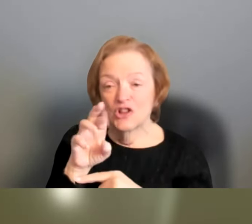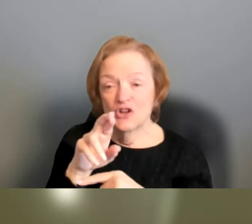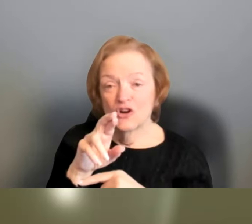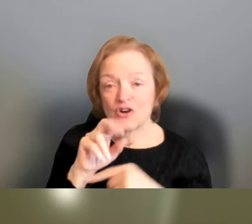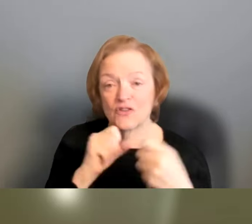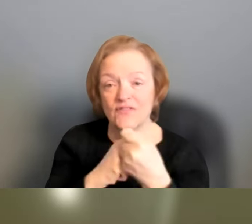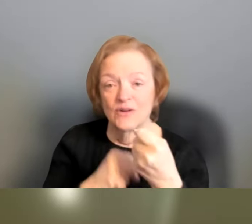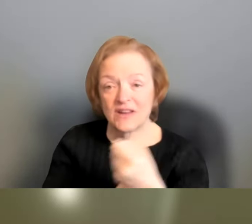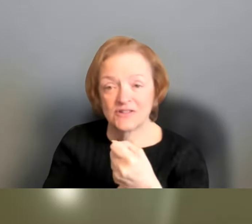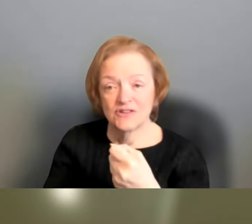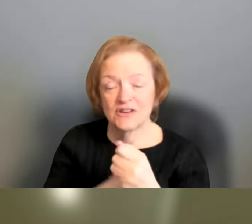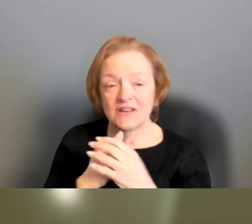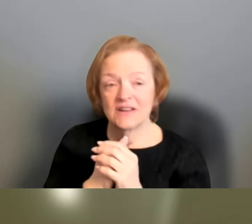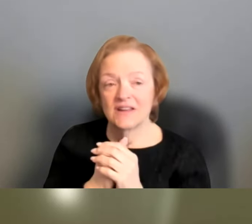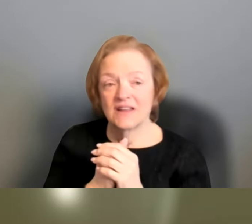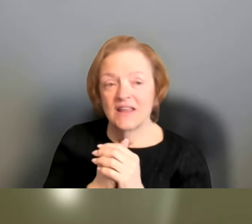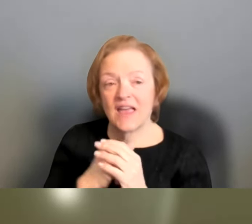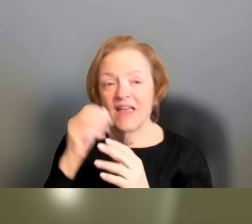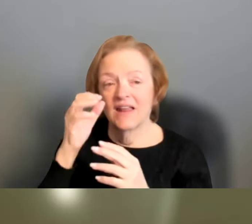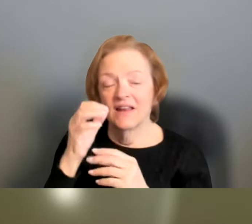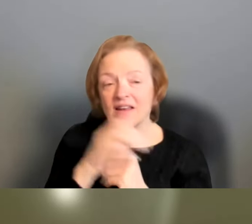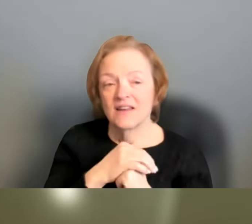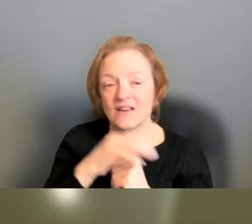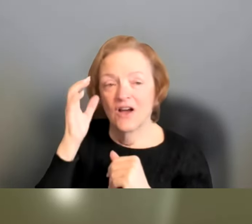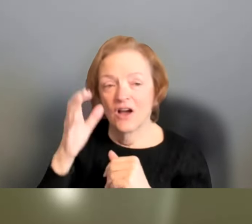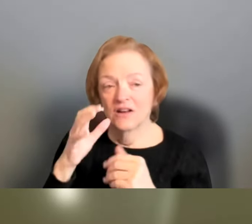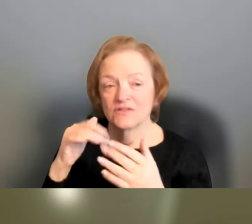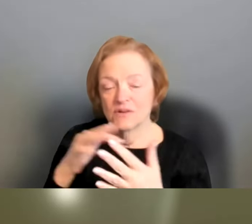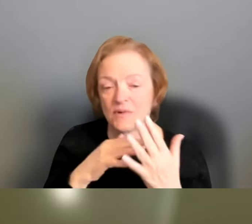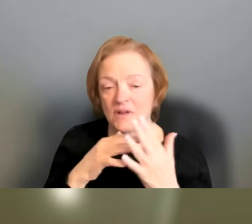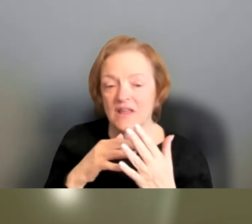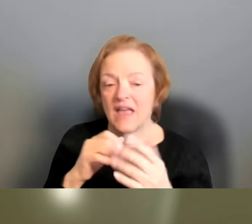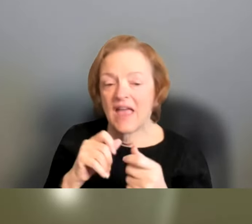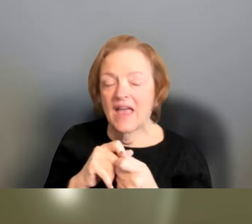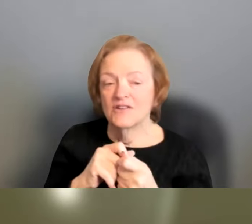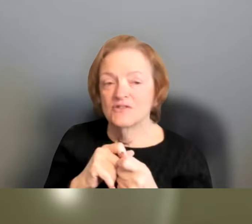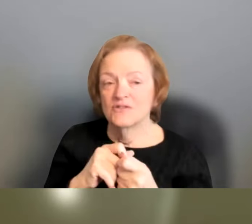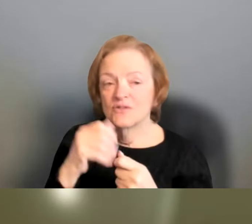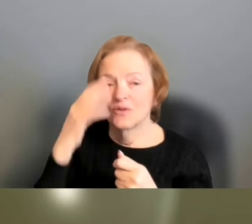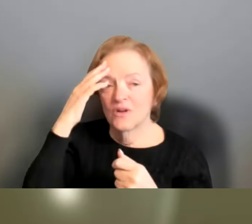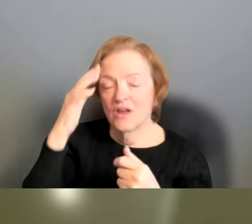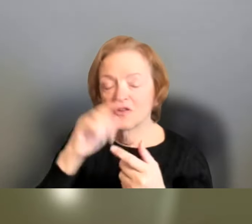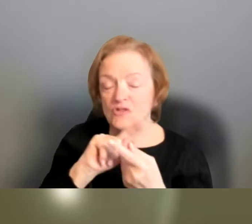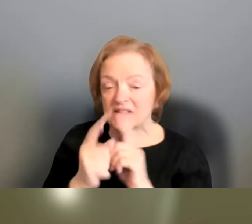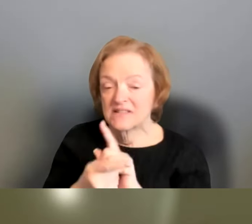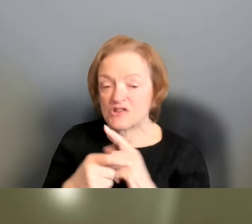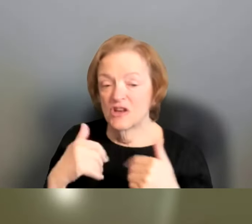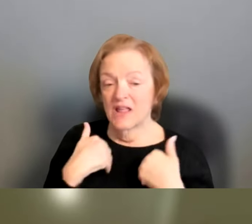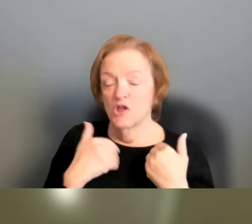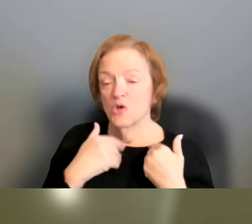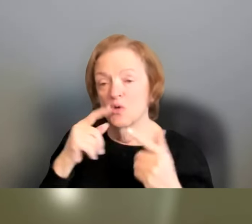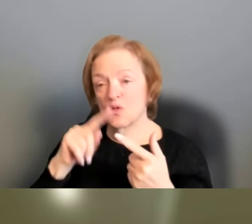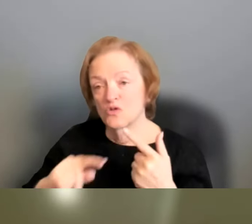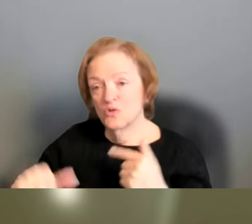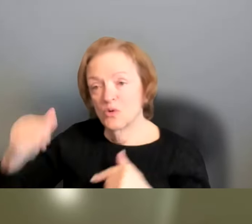cognitive neuroscientist whose work focuses on autistic transition-age youth as they move from youth into adulthood. Her research centers